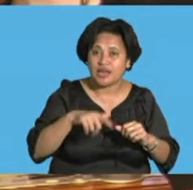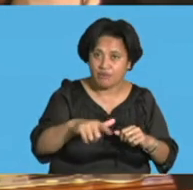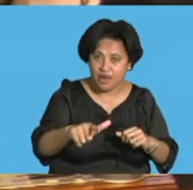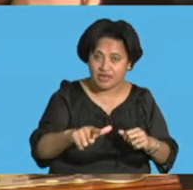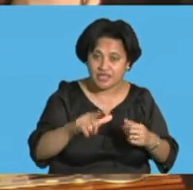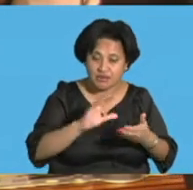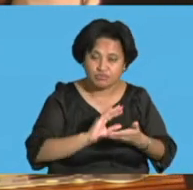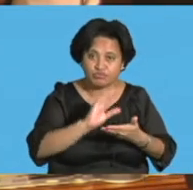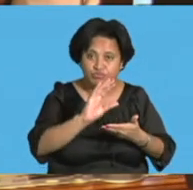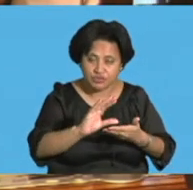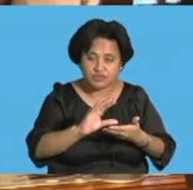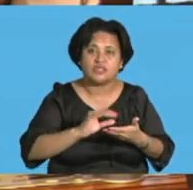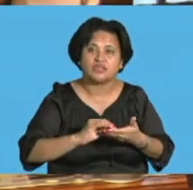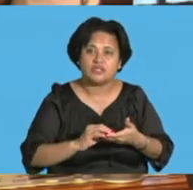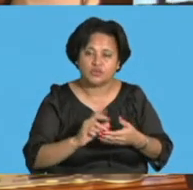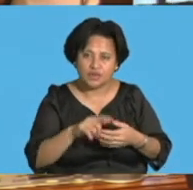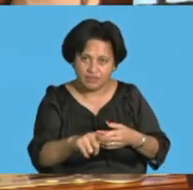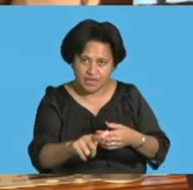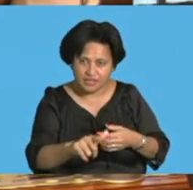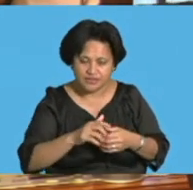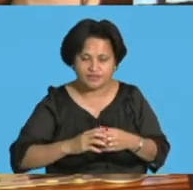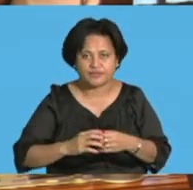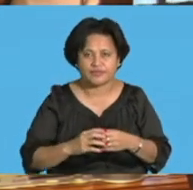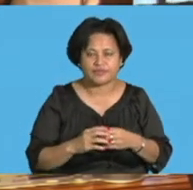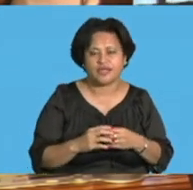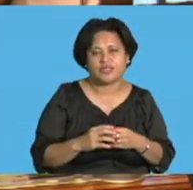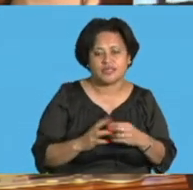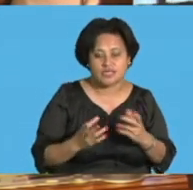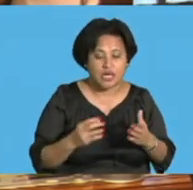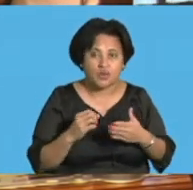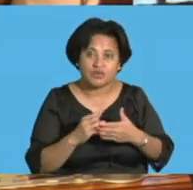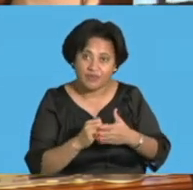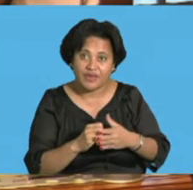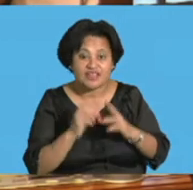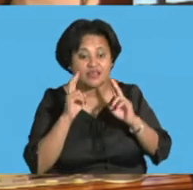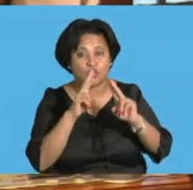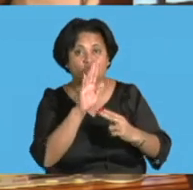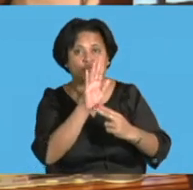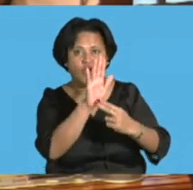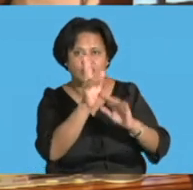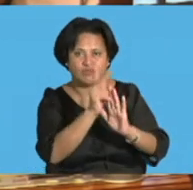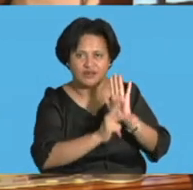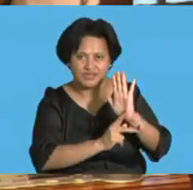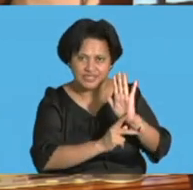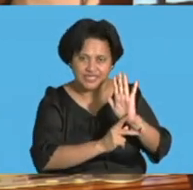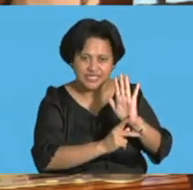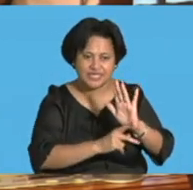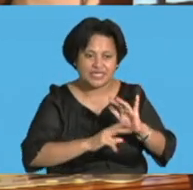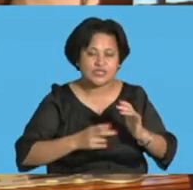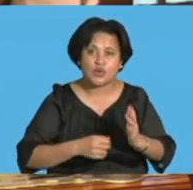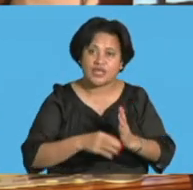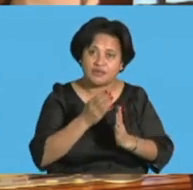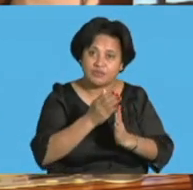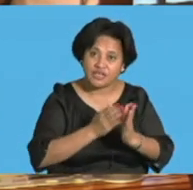to the reach of FNU and support government's Look North policy. Mr. Speaker, we acknowledge the policy changes proposed by the budget speech for scholarships